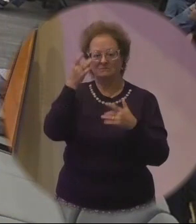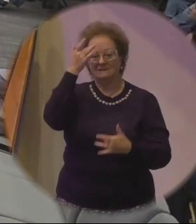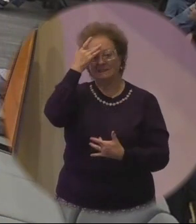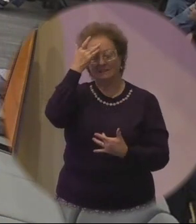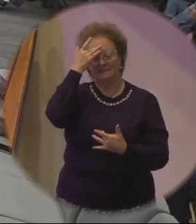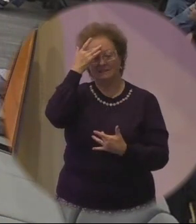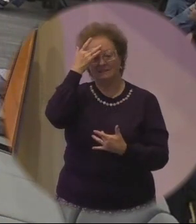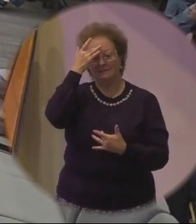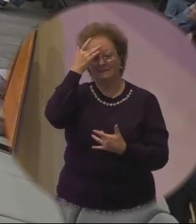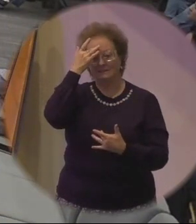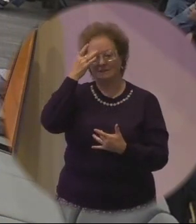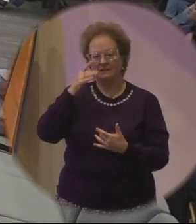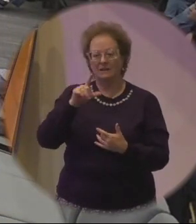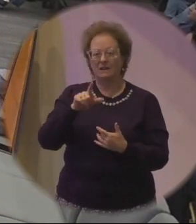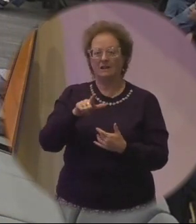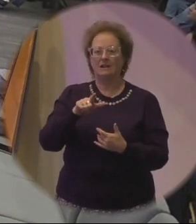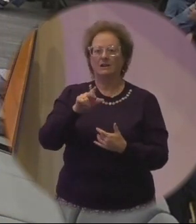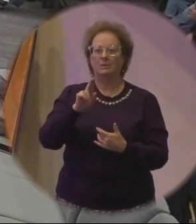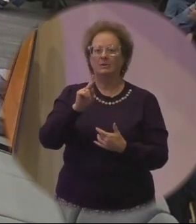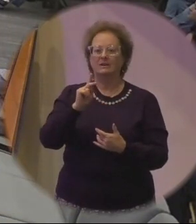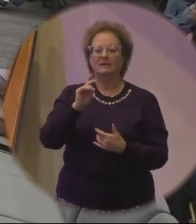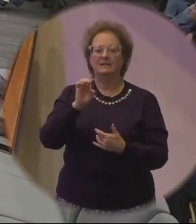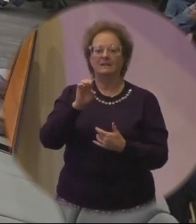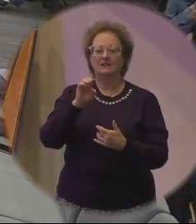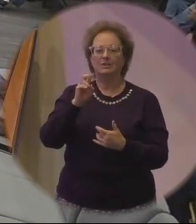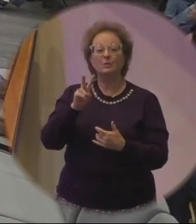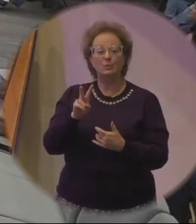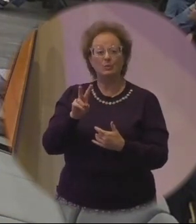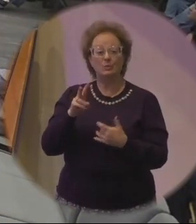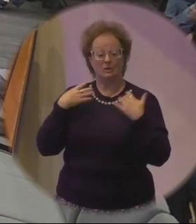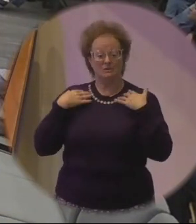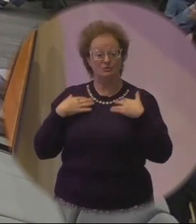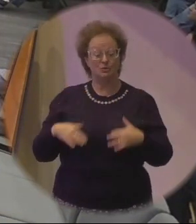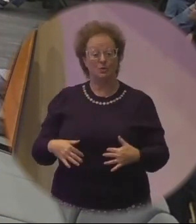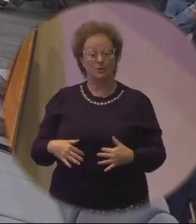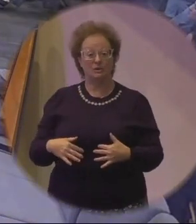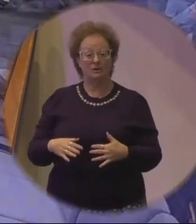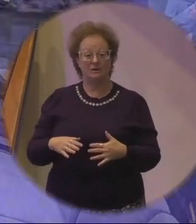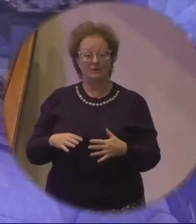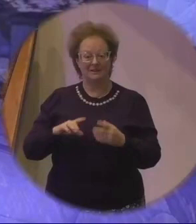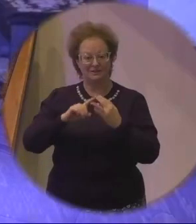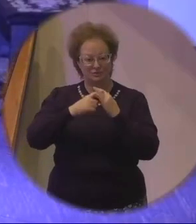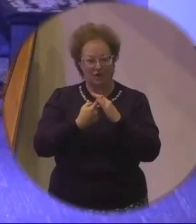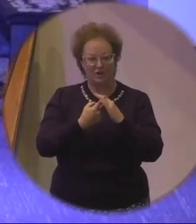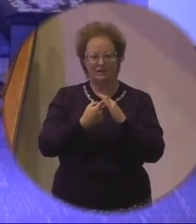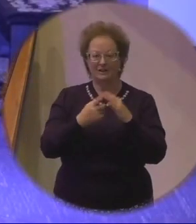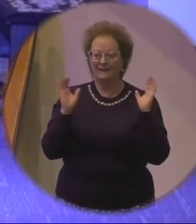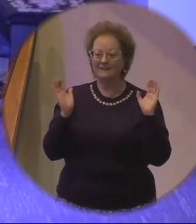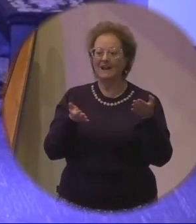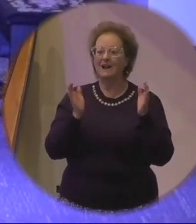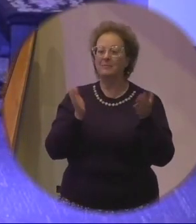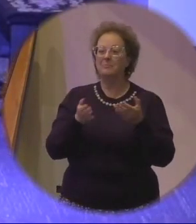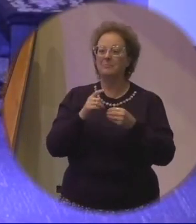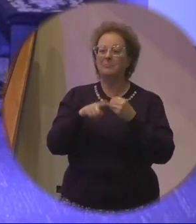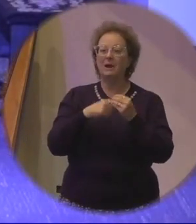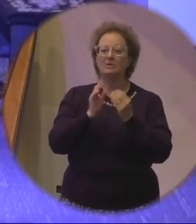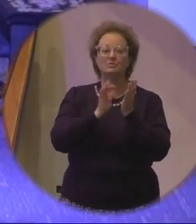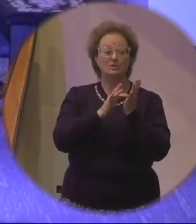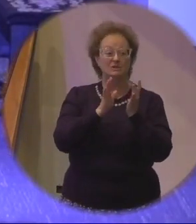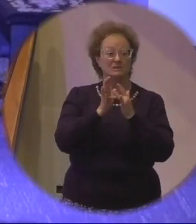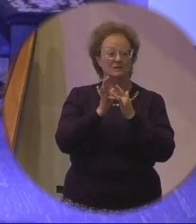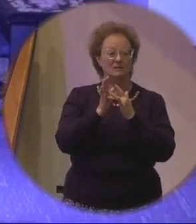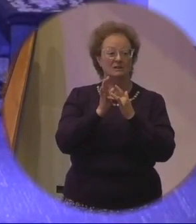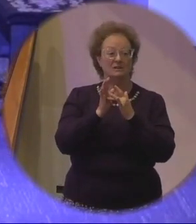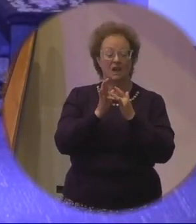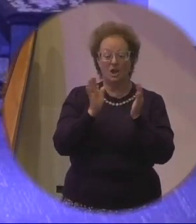God can take something like a Luke 2 t-shirt and open up conversations about our Savior Jesus. God can